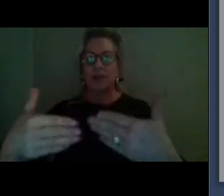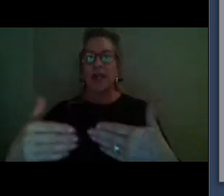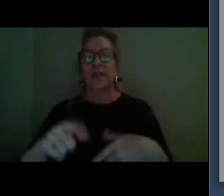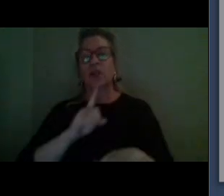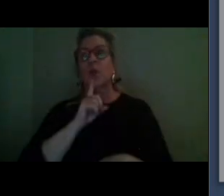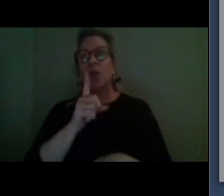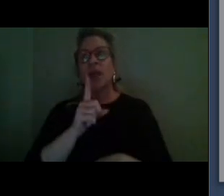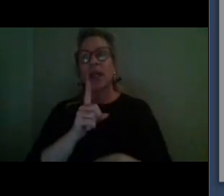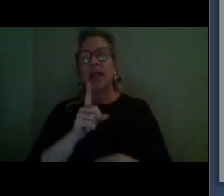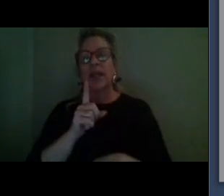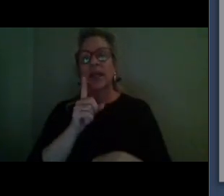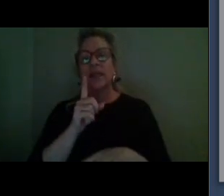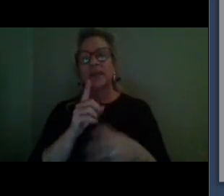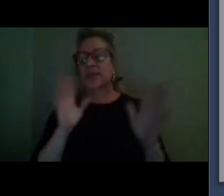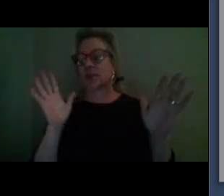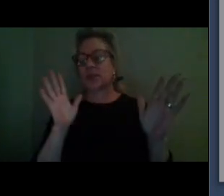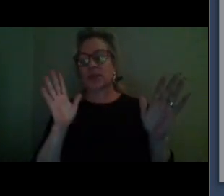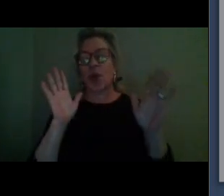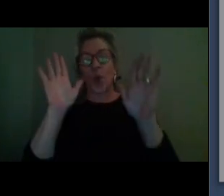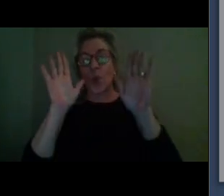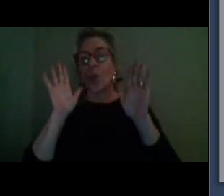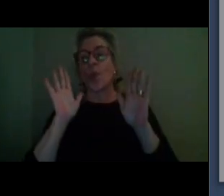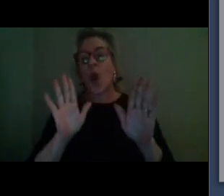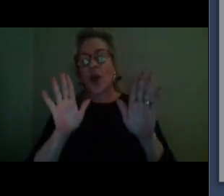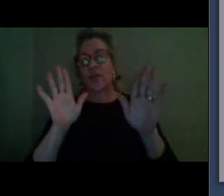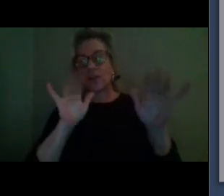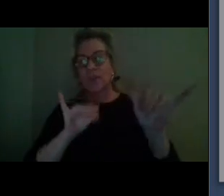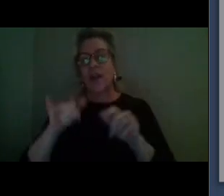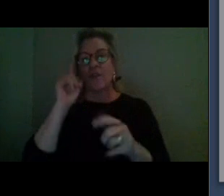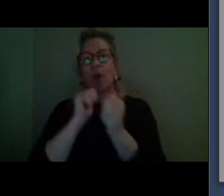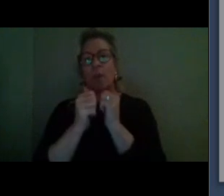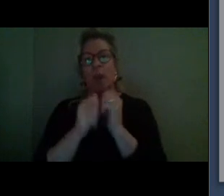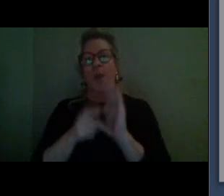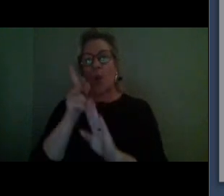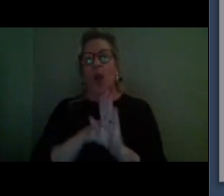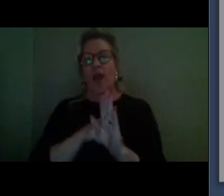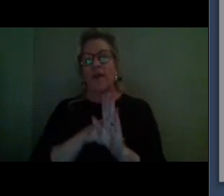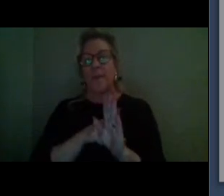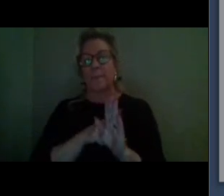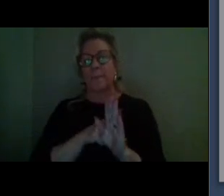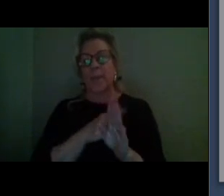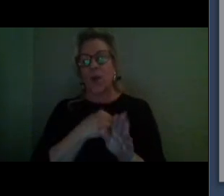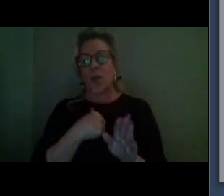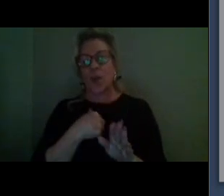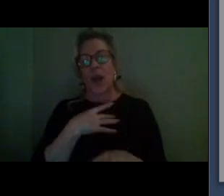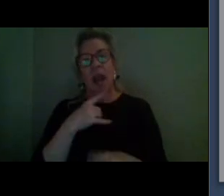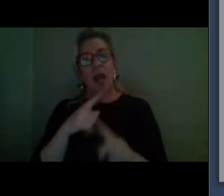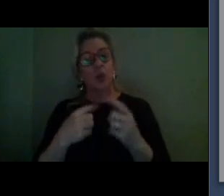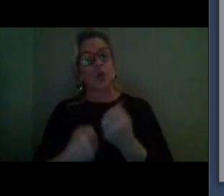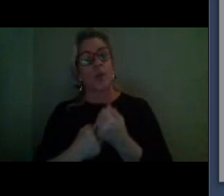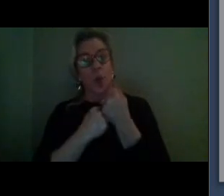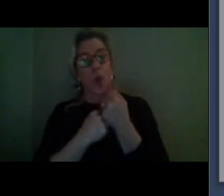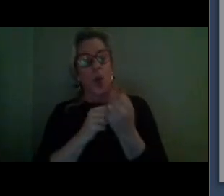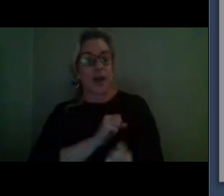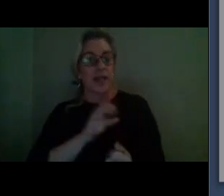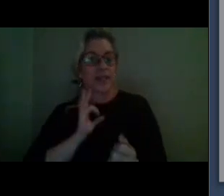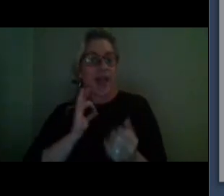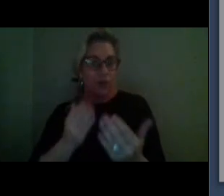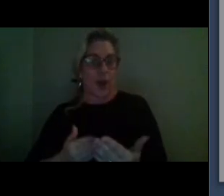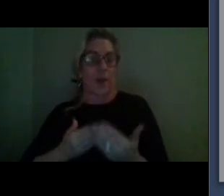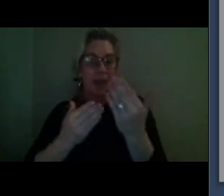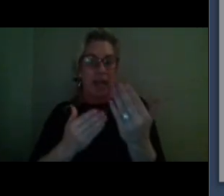really is the gold standard for a competitive program. We would like to support the staff